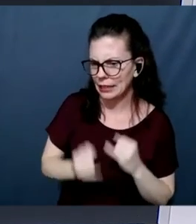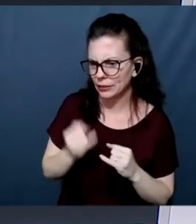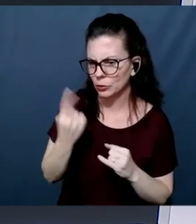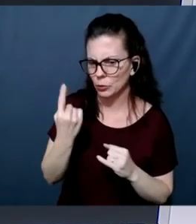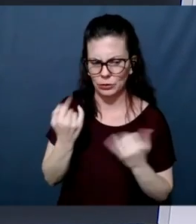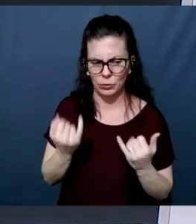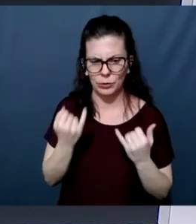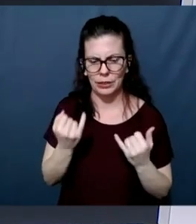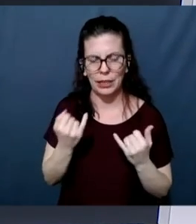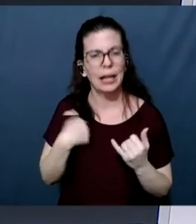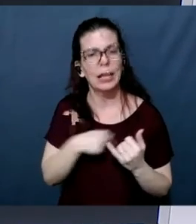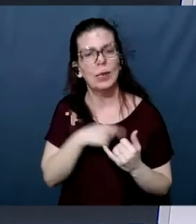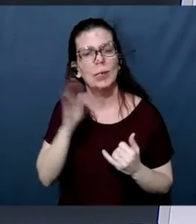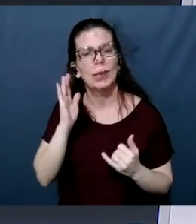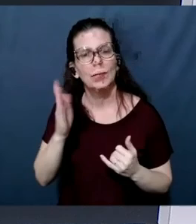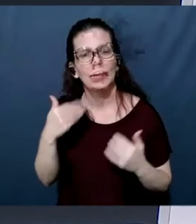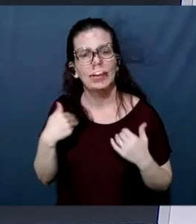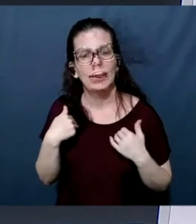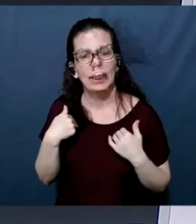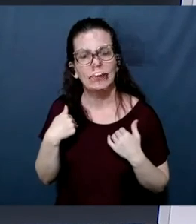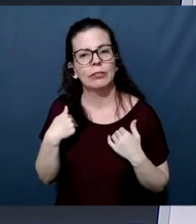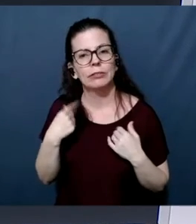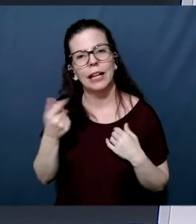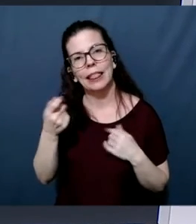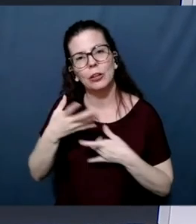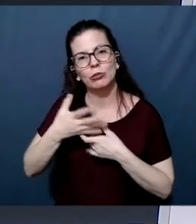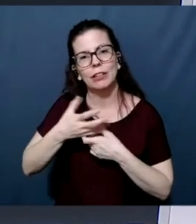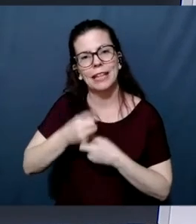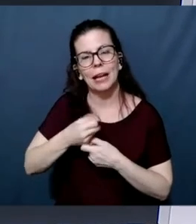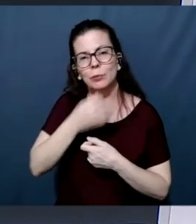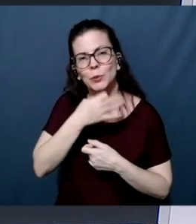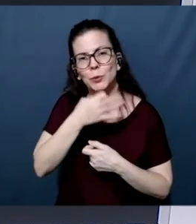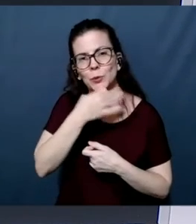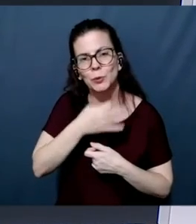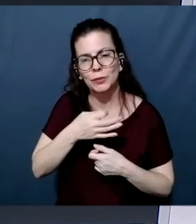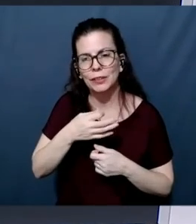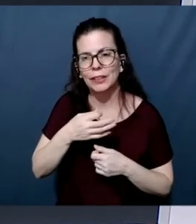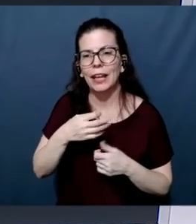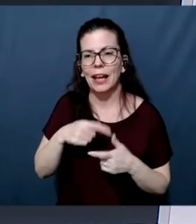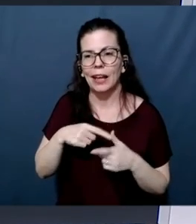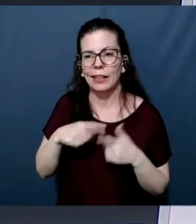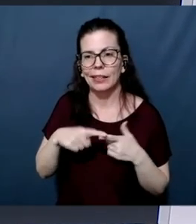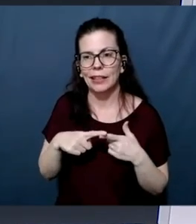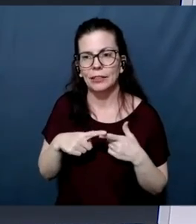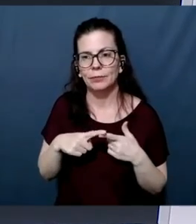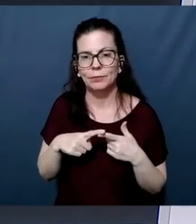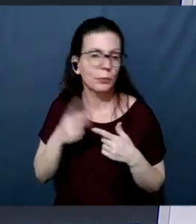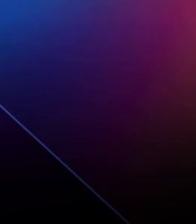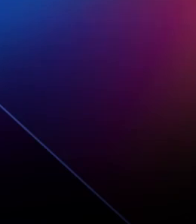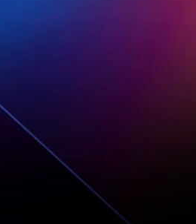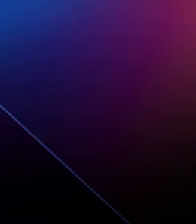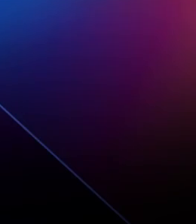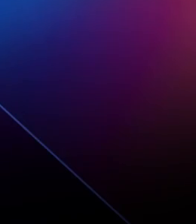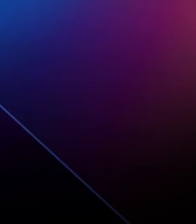will have a little recap in just a moment, and we'll see you soon. Thank you.